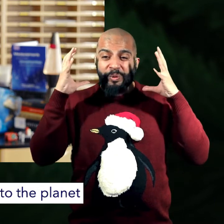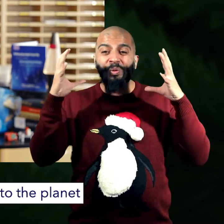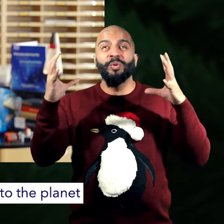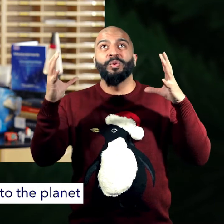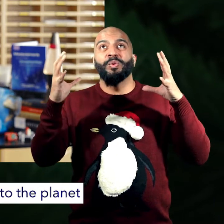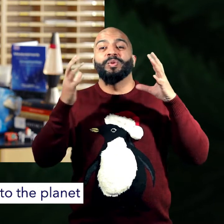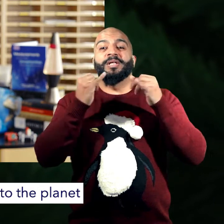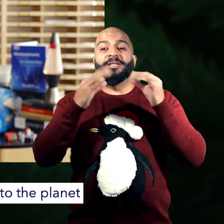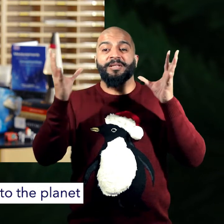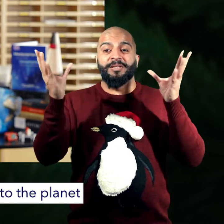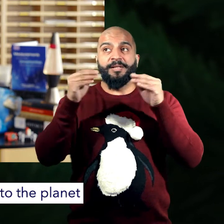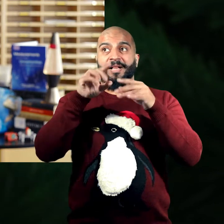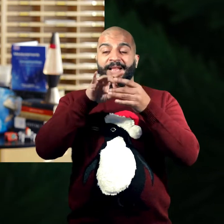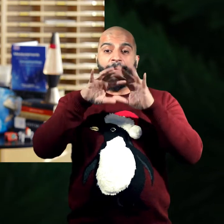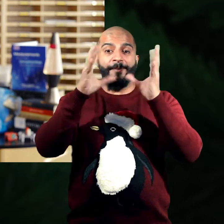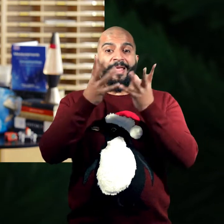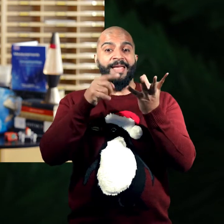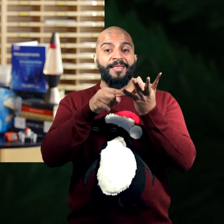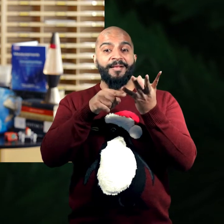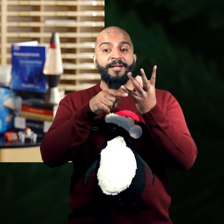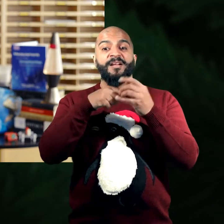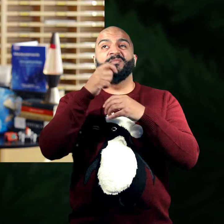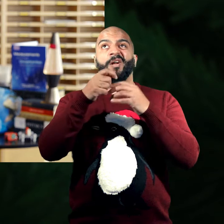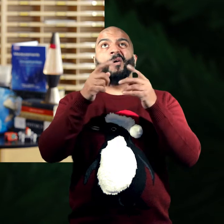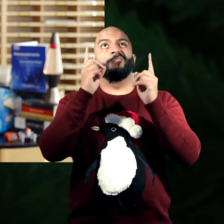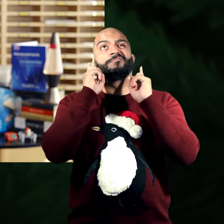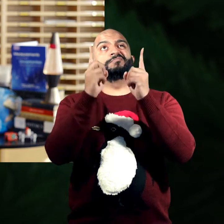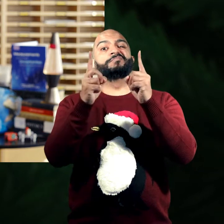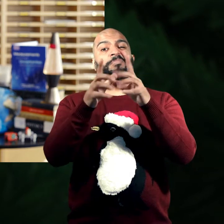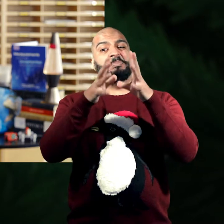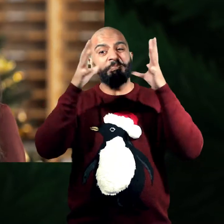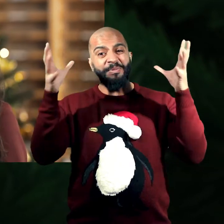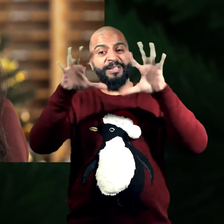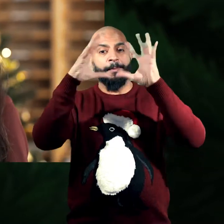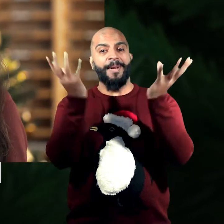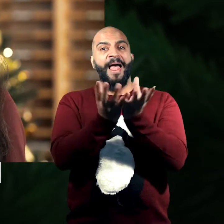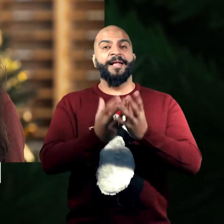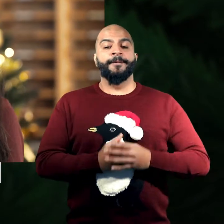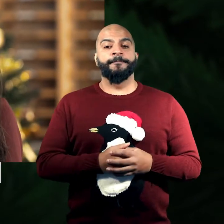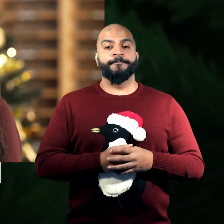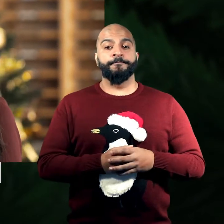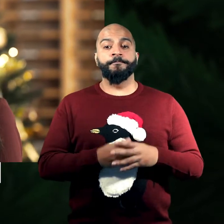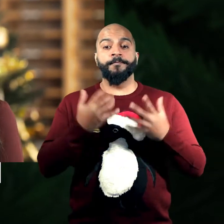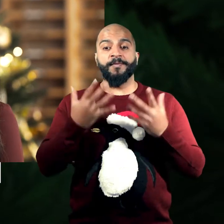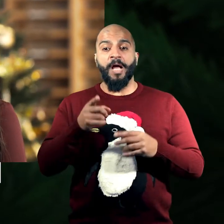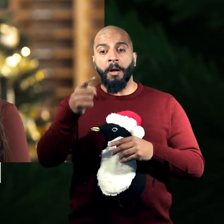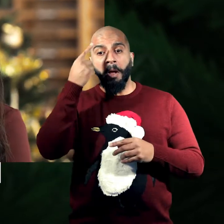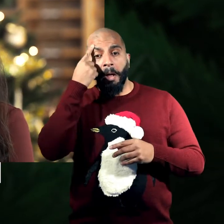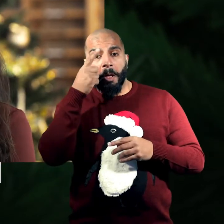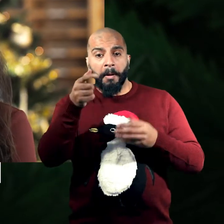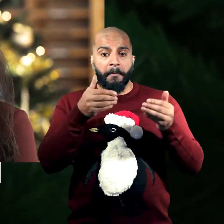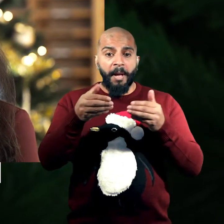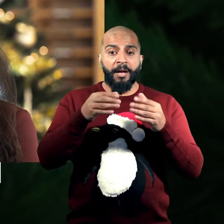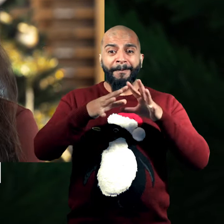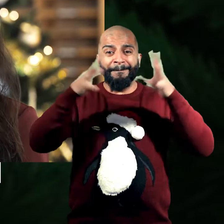just suddenly accretes onto the planet and you end up with a giant planet. Now, whether or not you manage to form